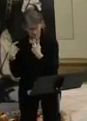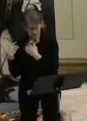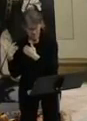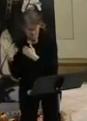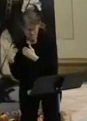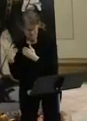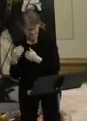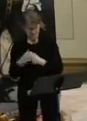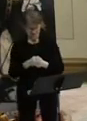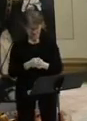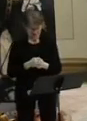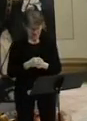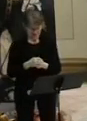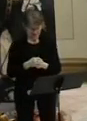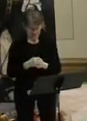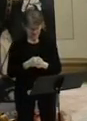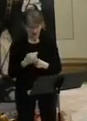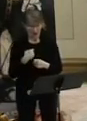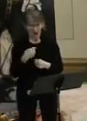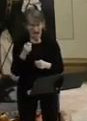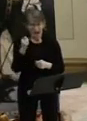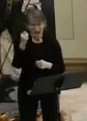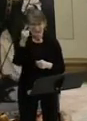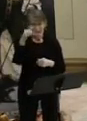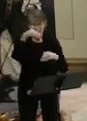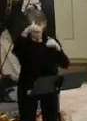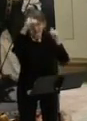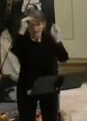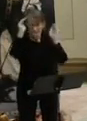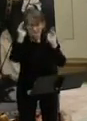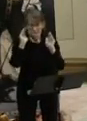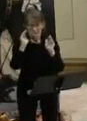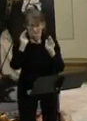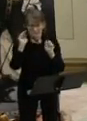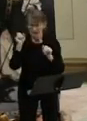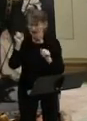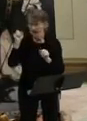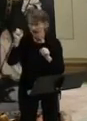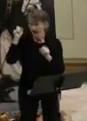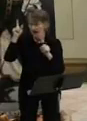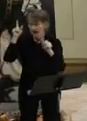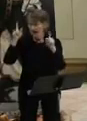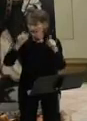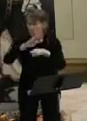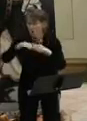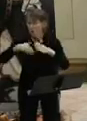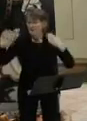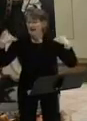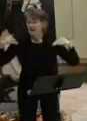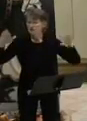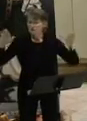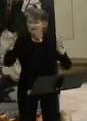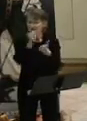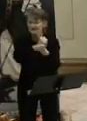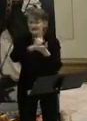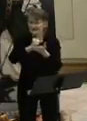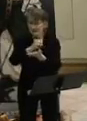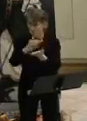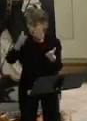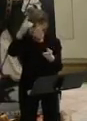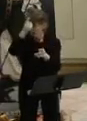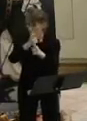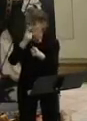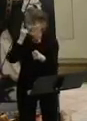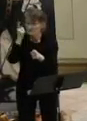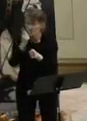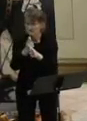Through my most grievous fault. Therefore, I ask the Blessed Mary, ever Virgin, all the angels and saints, and